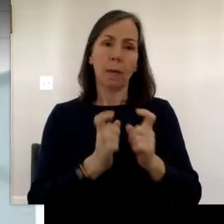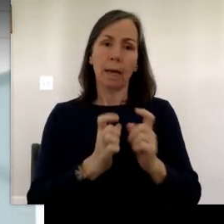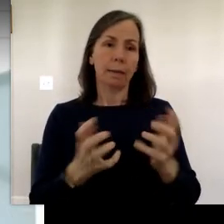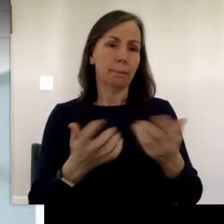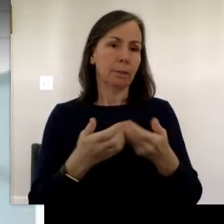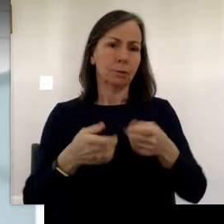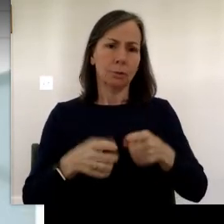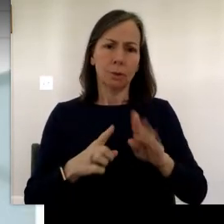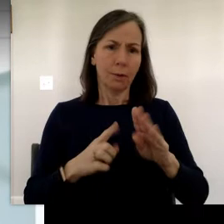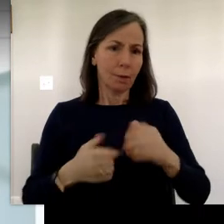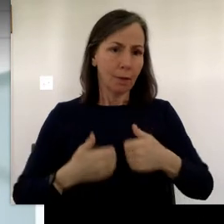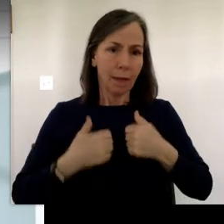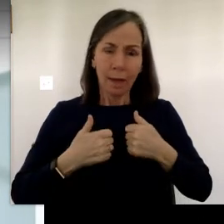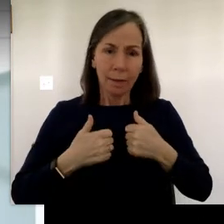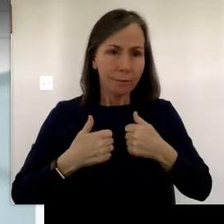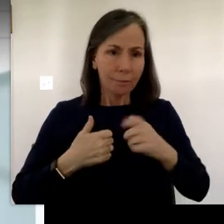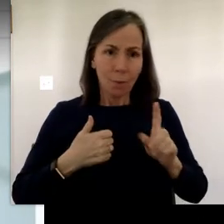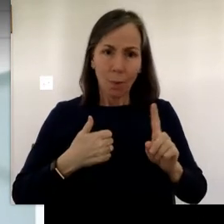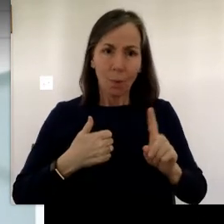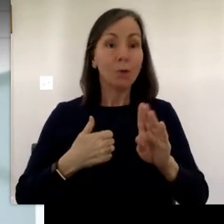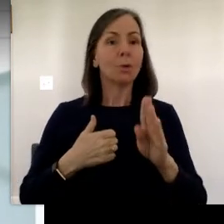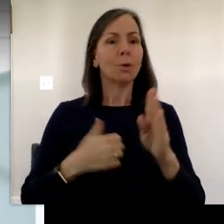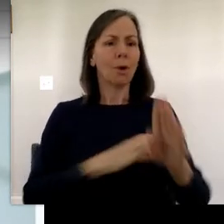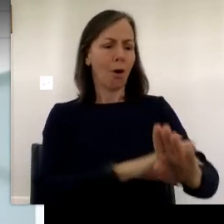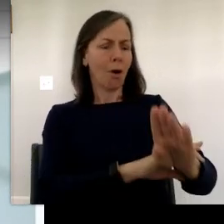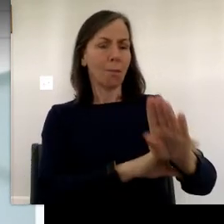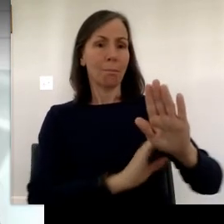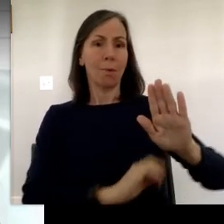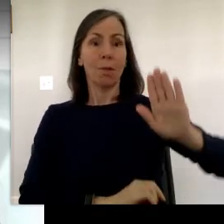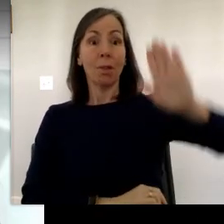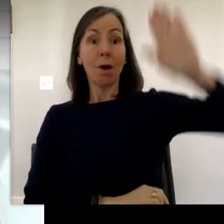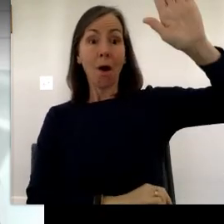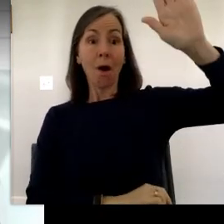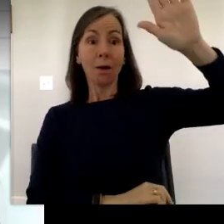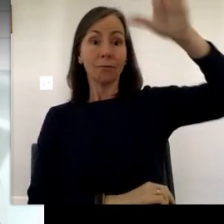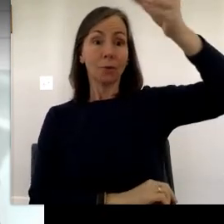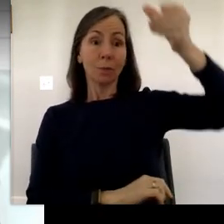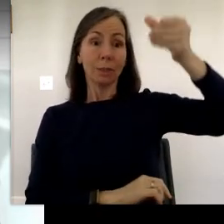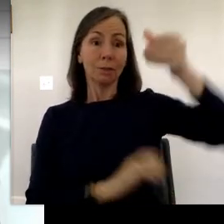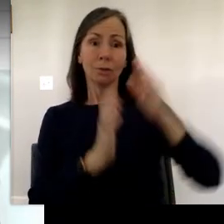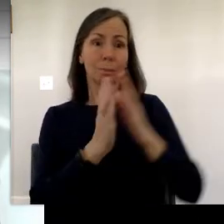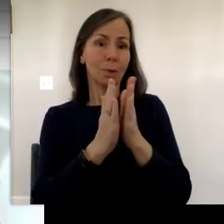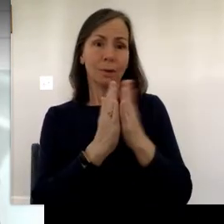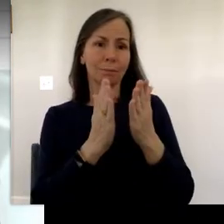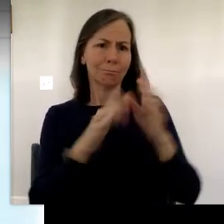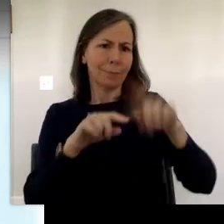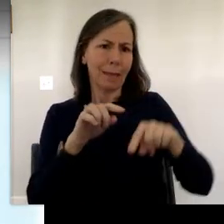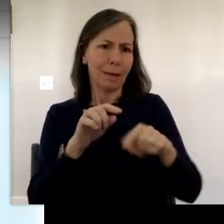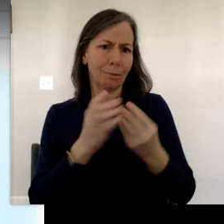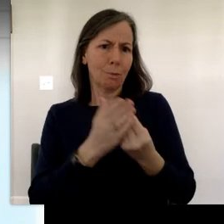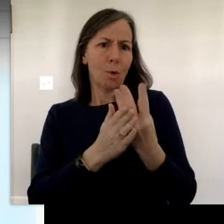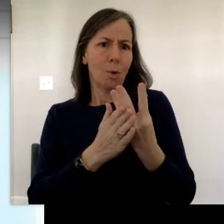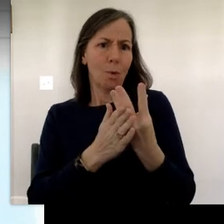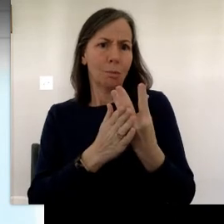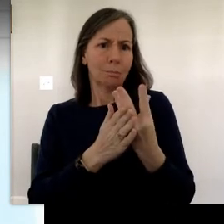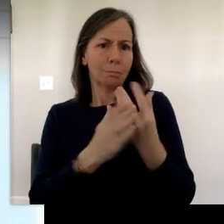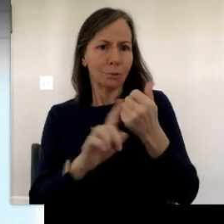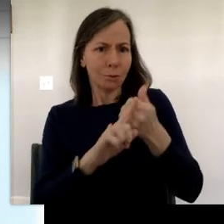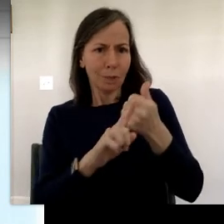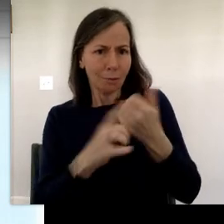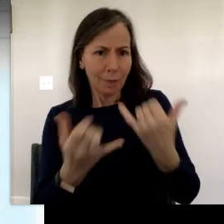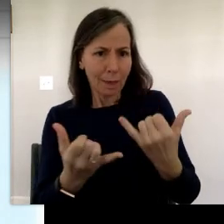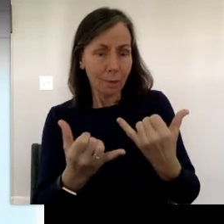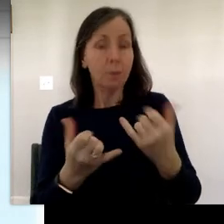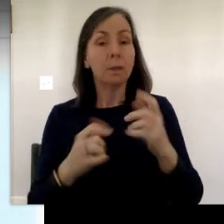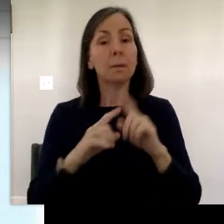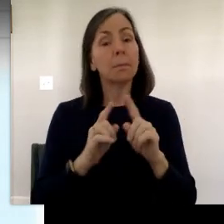Just as you cannot make your arm longer to reach a book on the shelf up high, individual